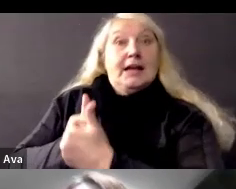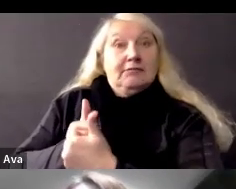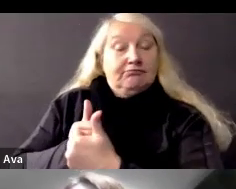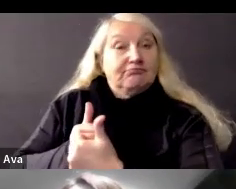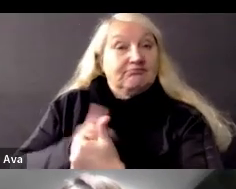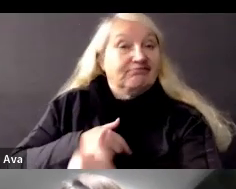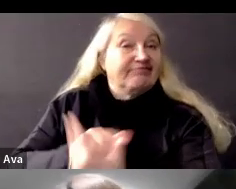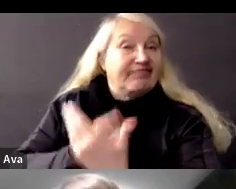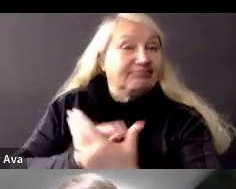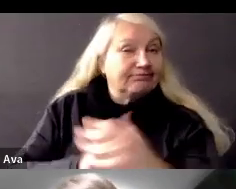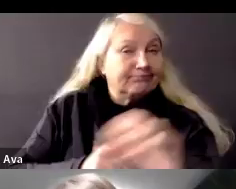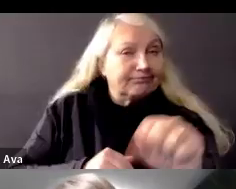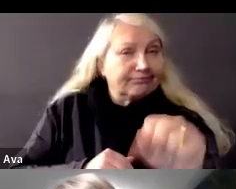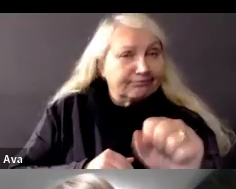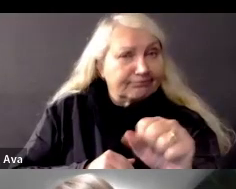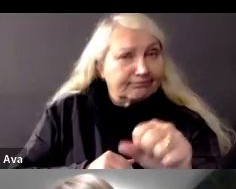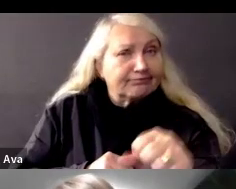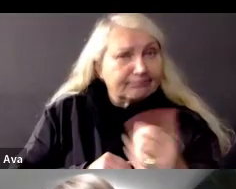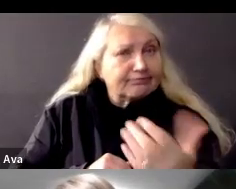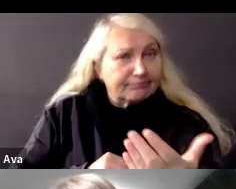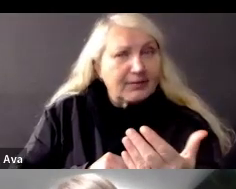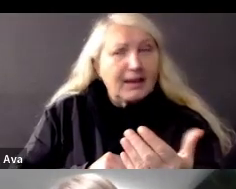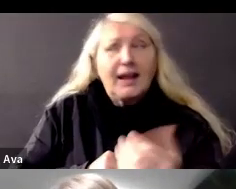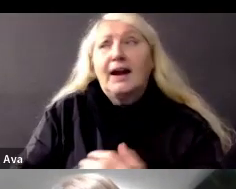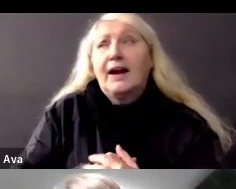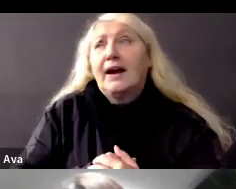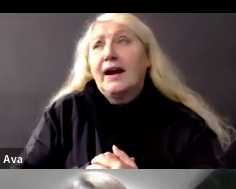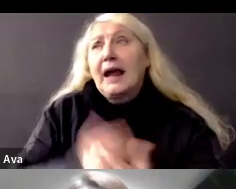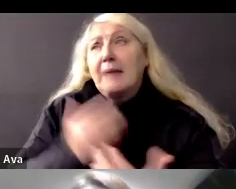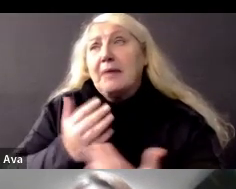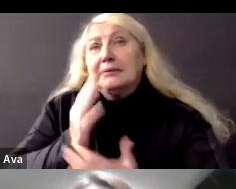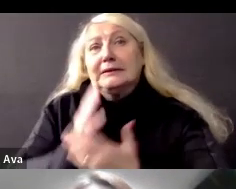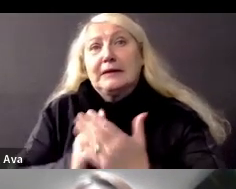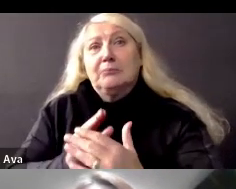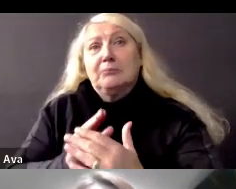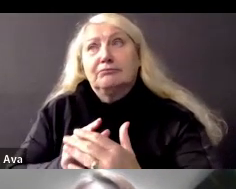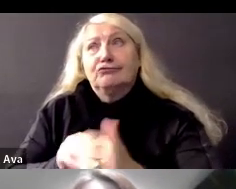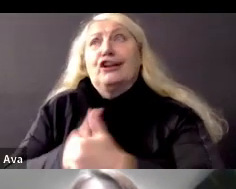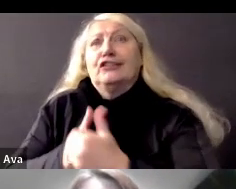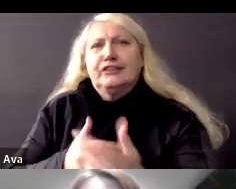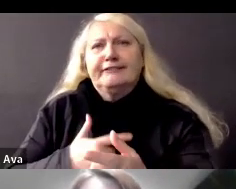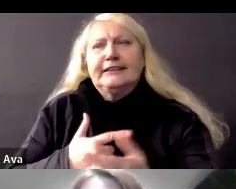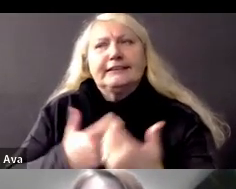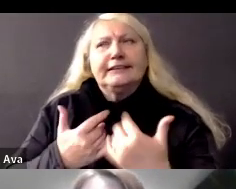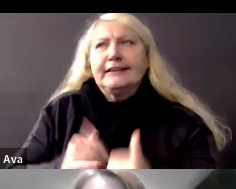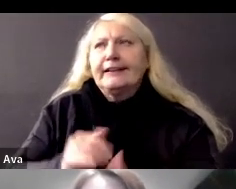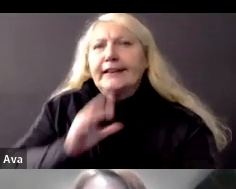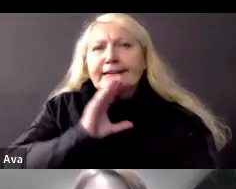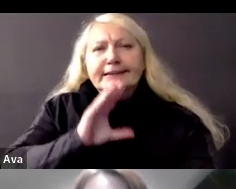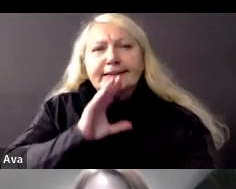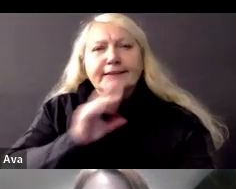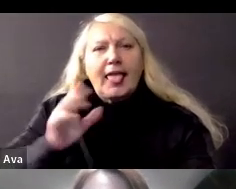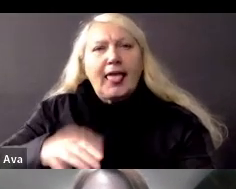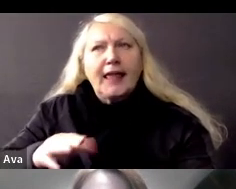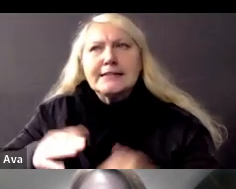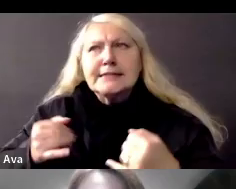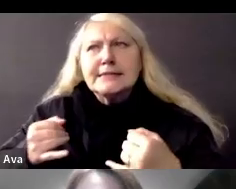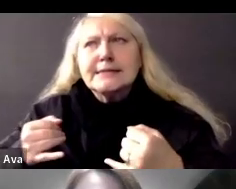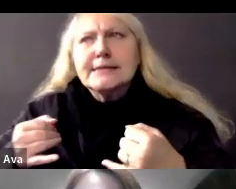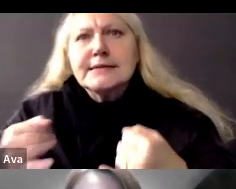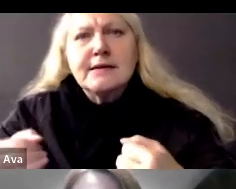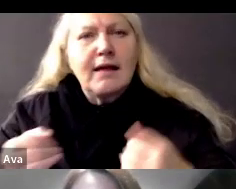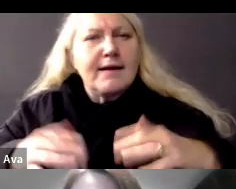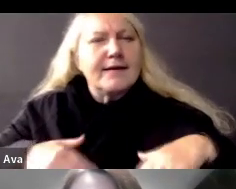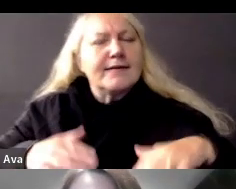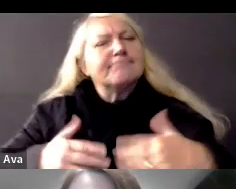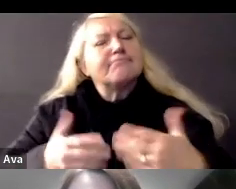challenges that maybe we haven't moved far enough, but with all of that,